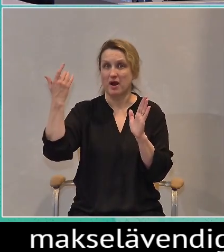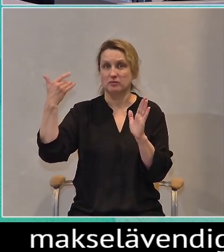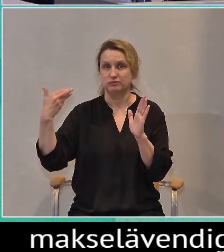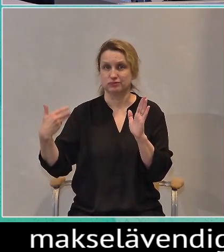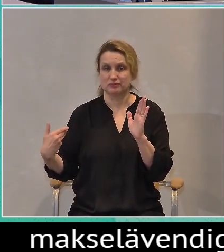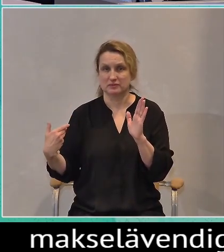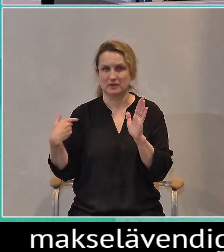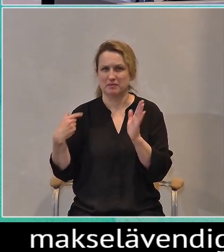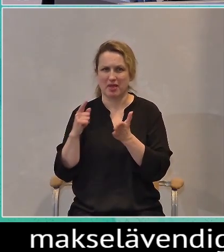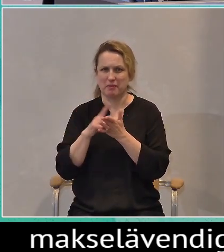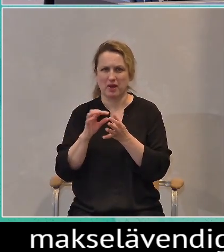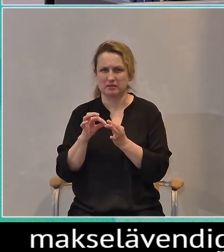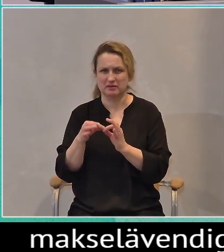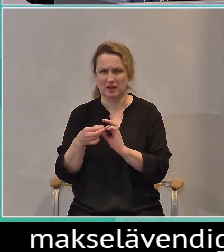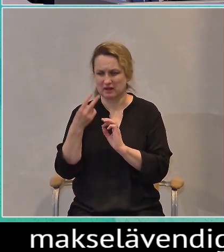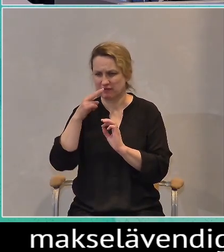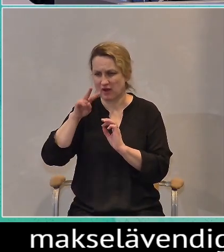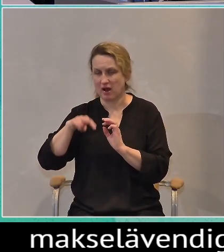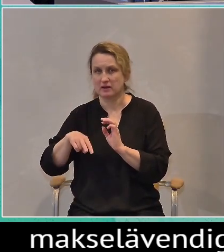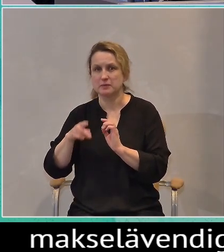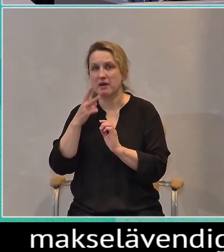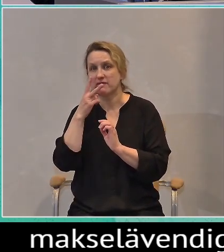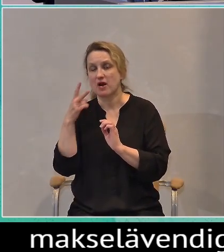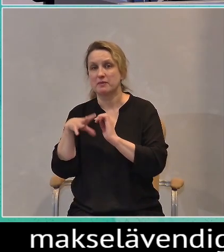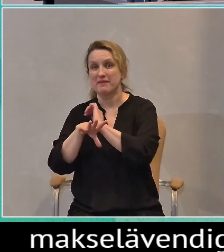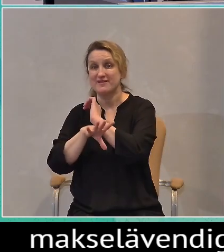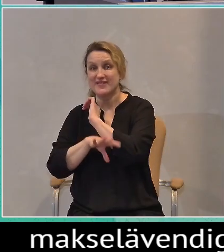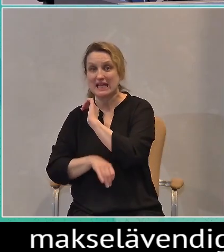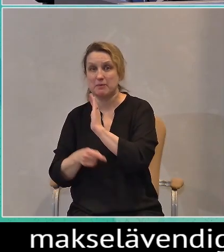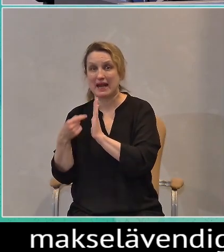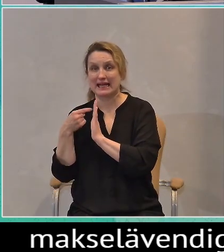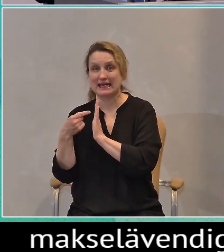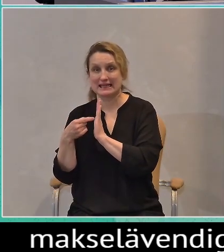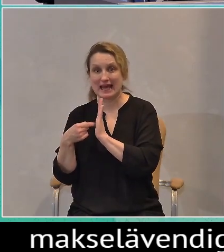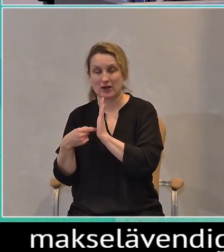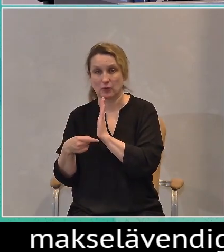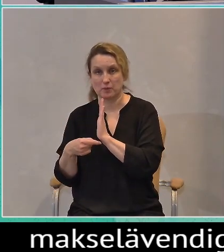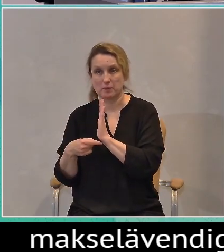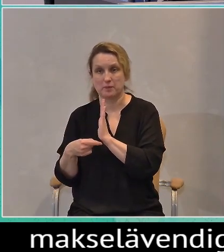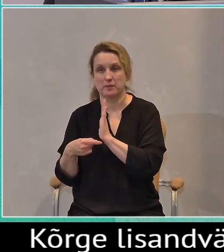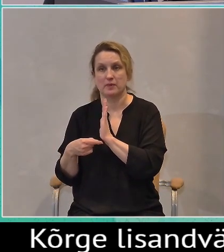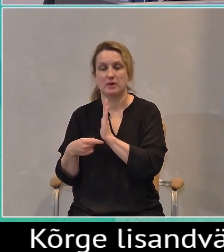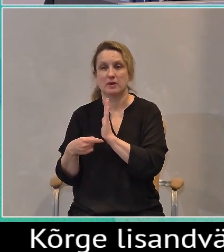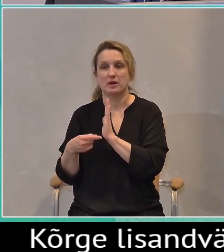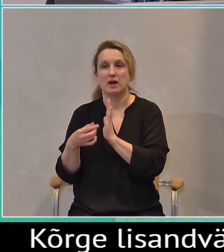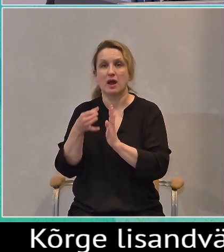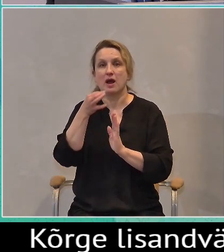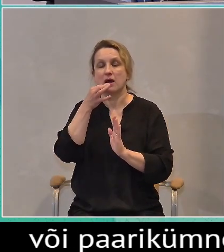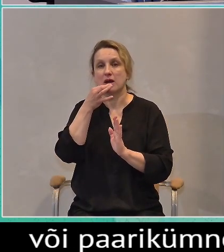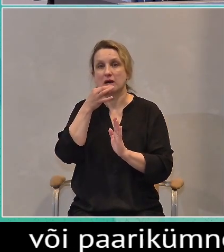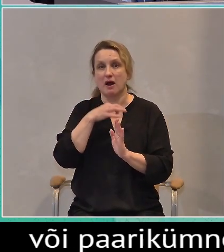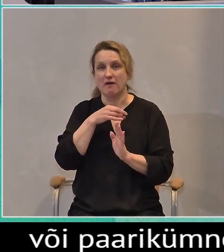The criteria are listed on the slide, but I think we can move on to the final criterion.